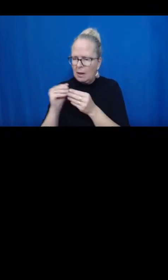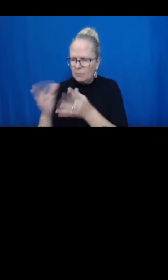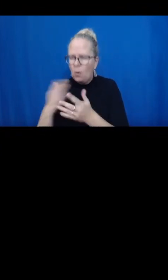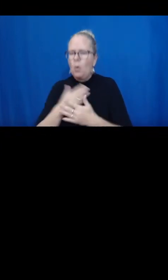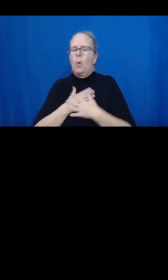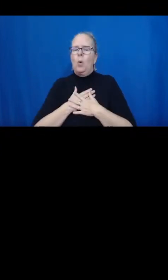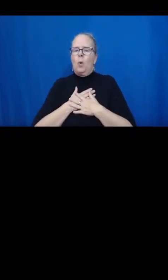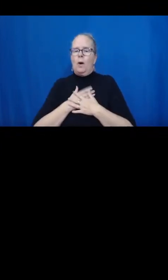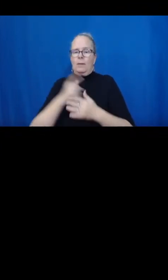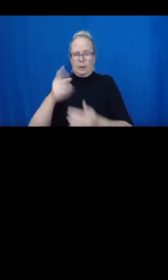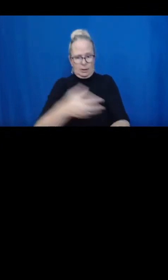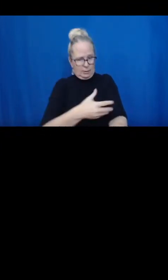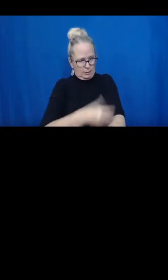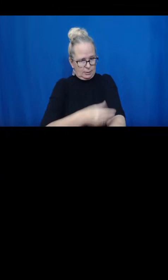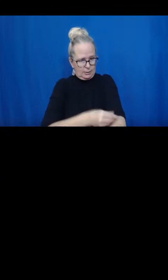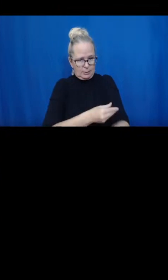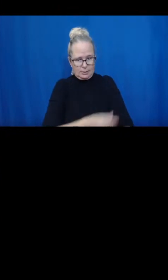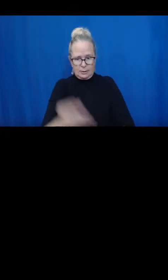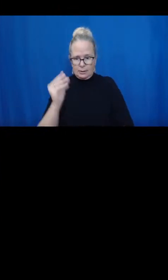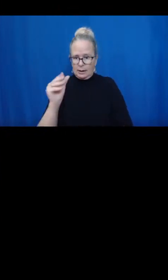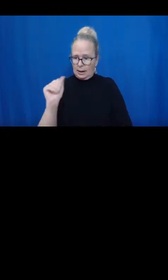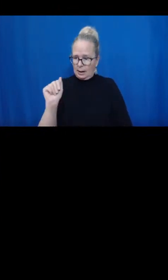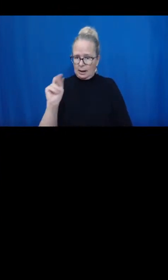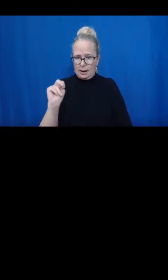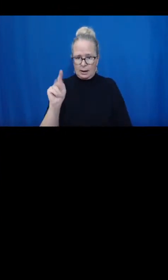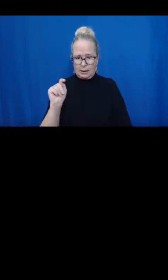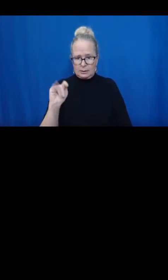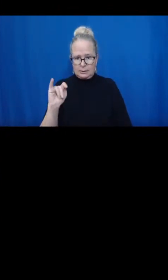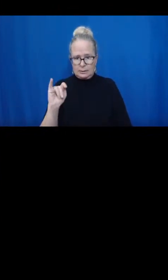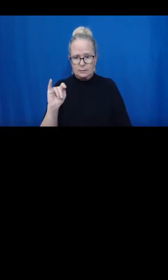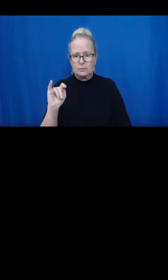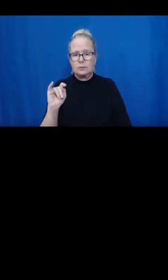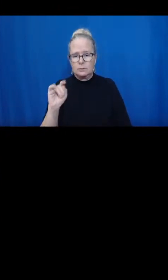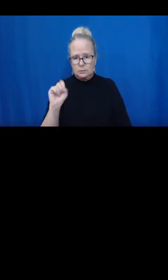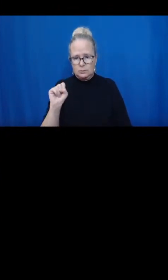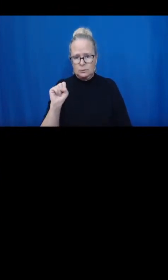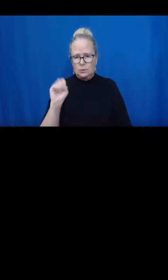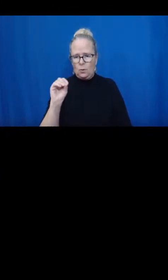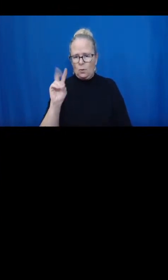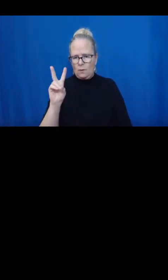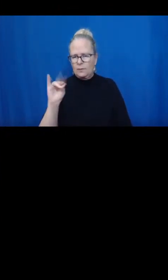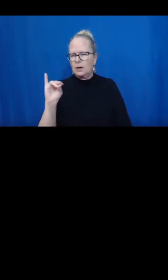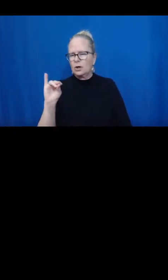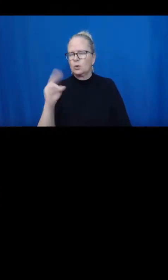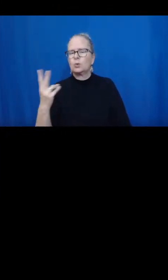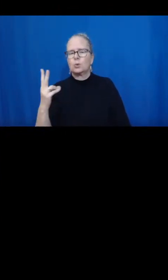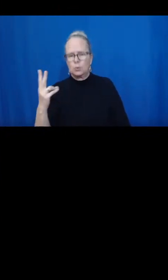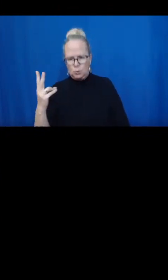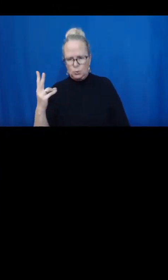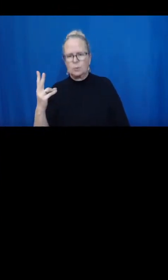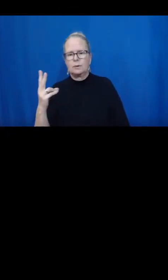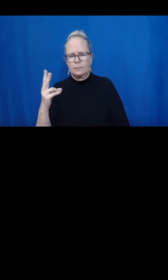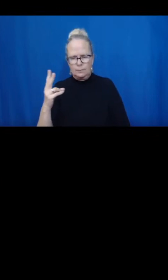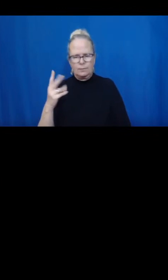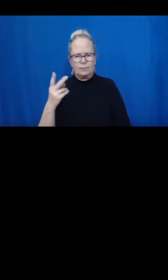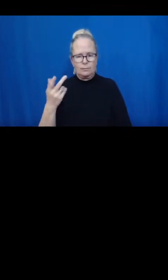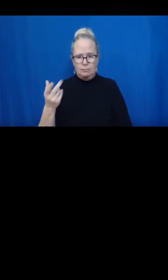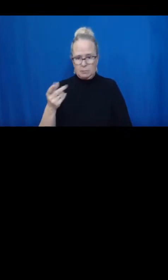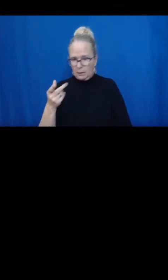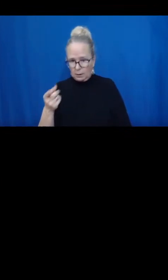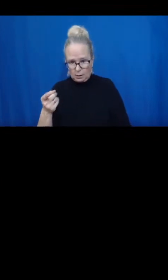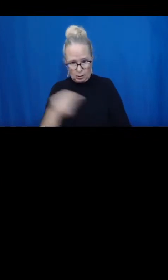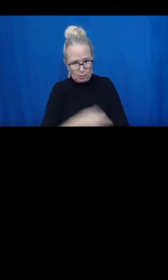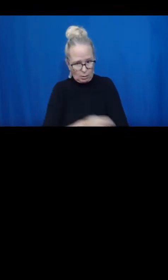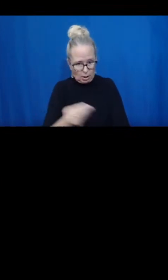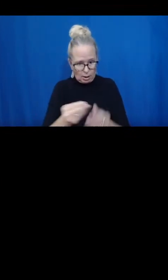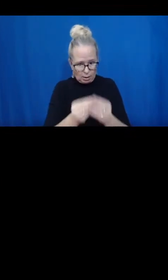neutralizing antibodies. And so you may be falsely reassured and let your guard down by having a test that shows that